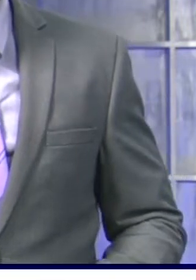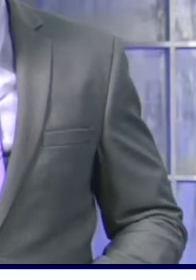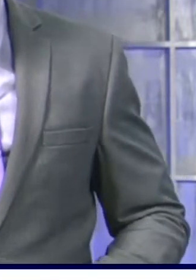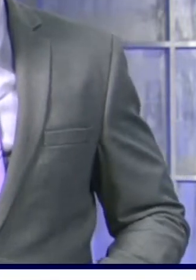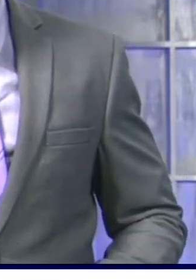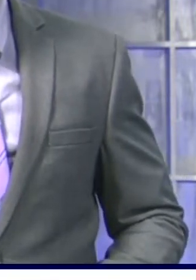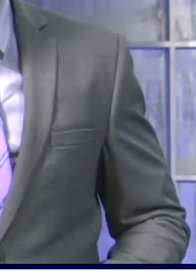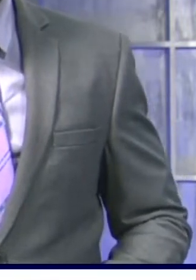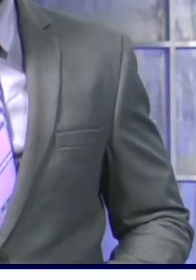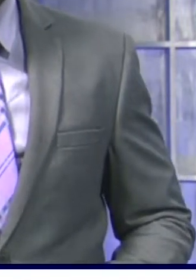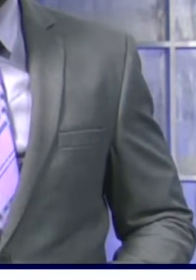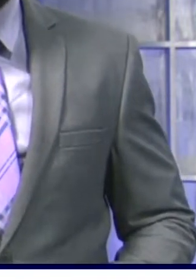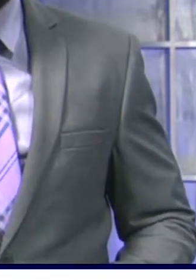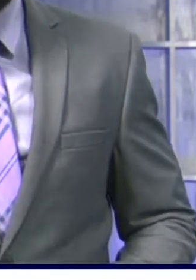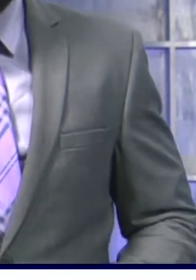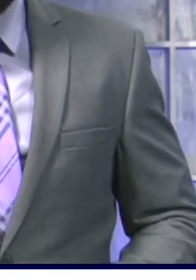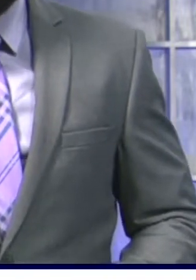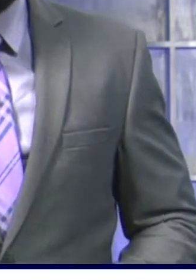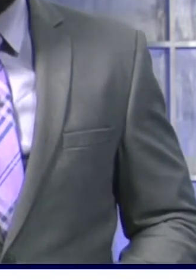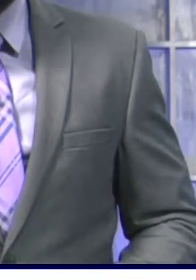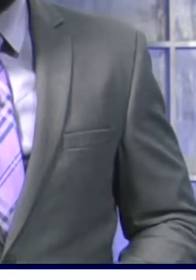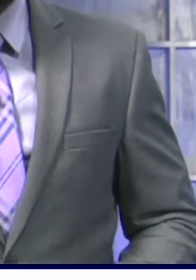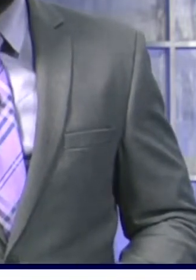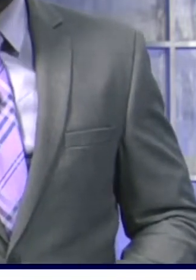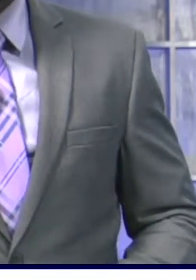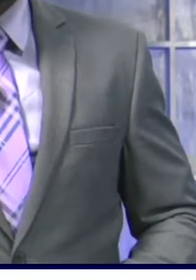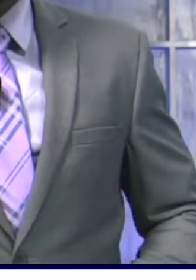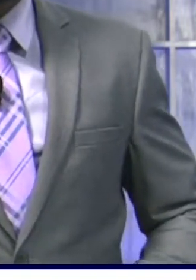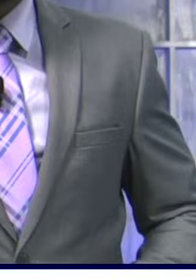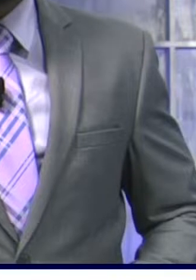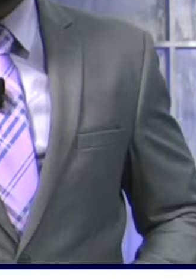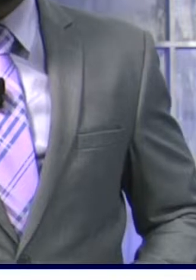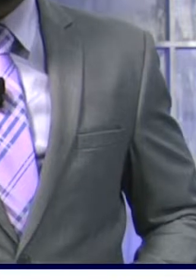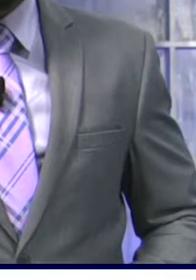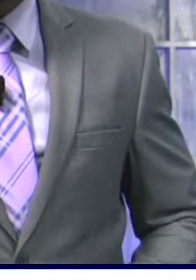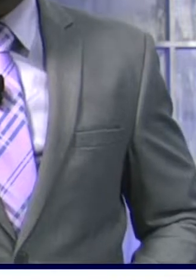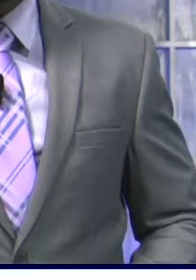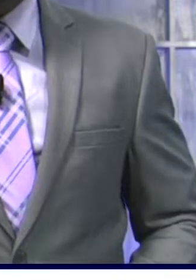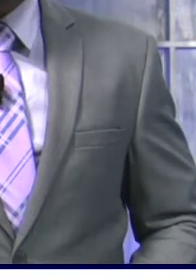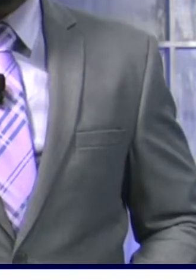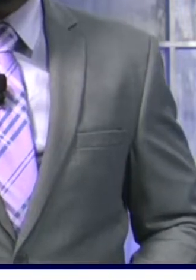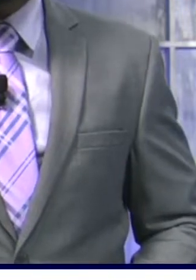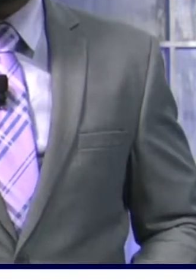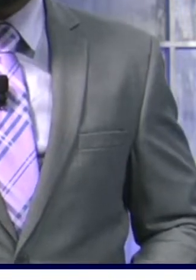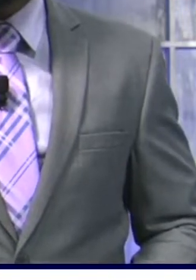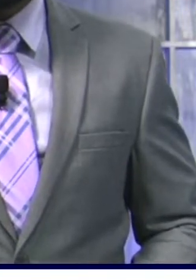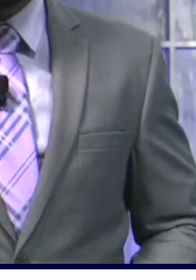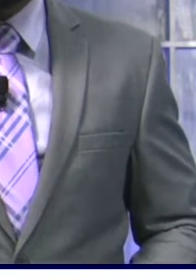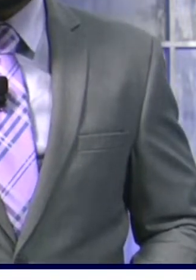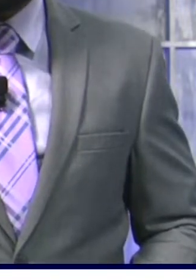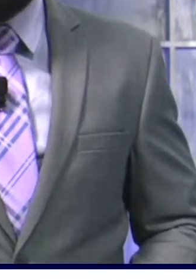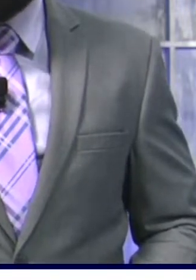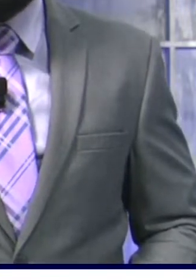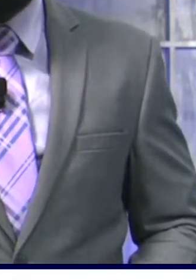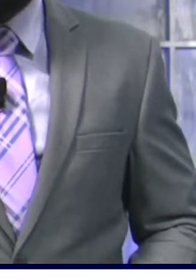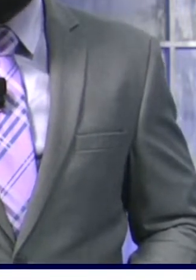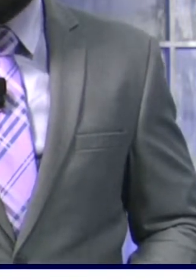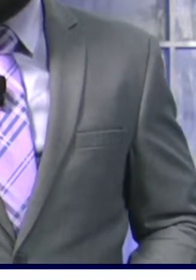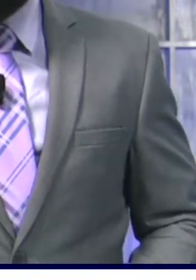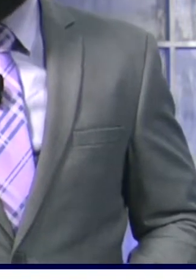I am Shane Jones, making headlines tonight. A special economic report to be presented at this week's CARICOM Summit in St.